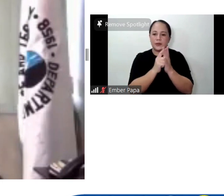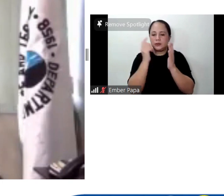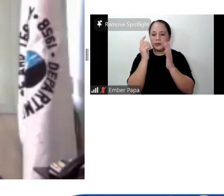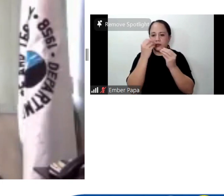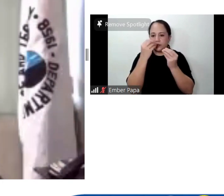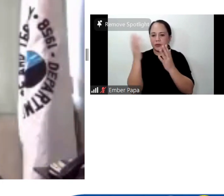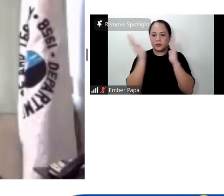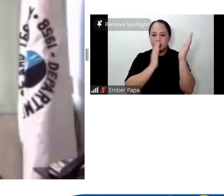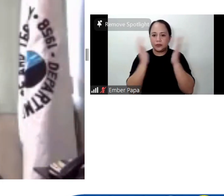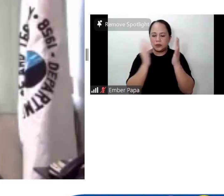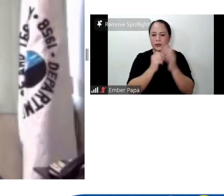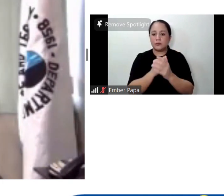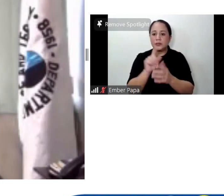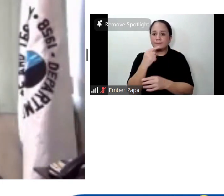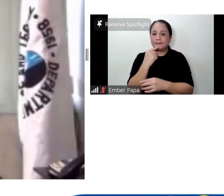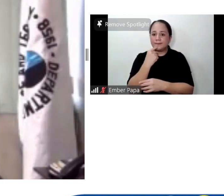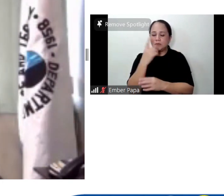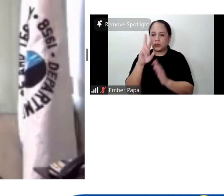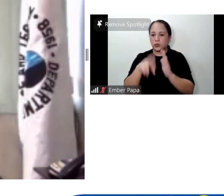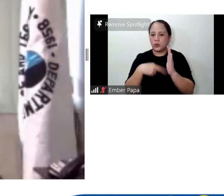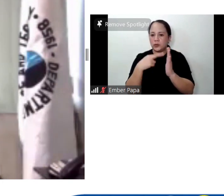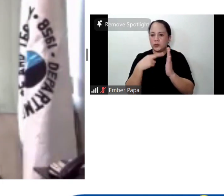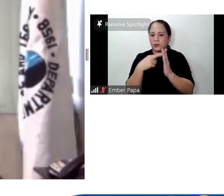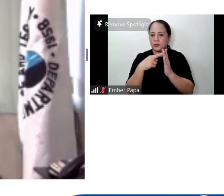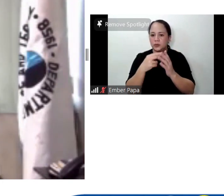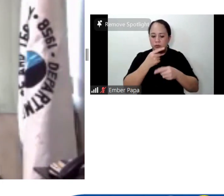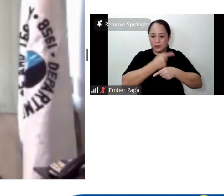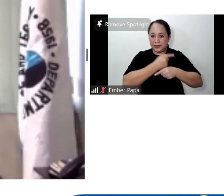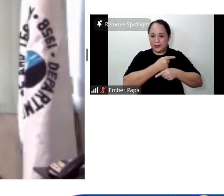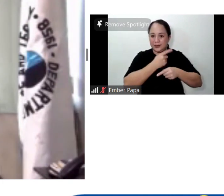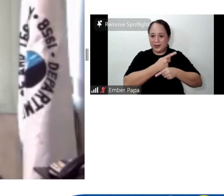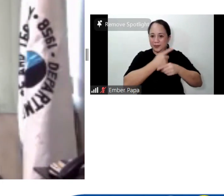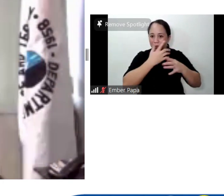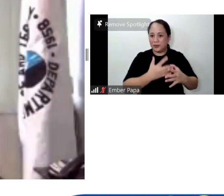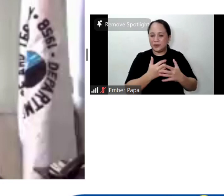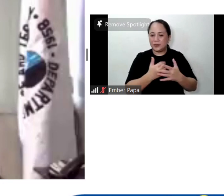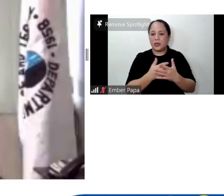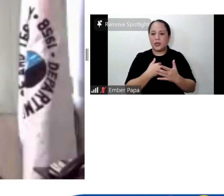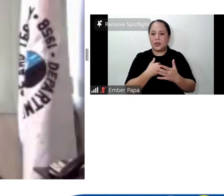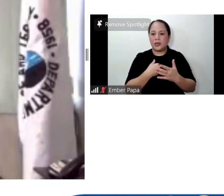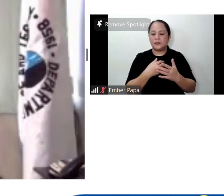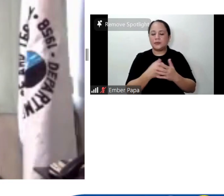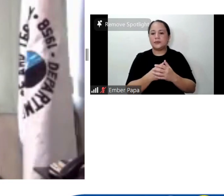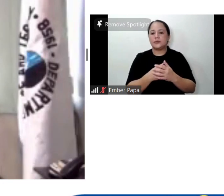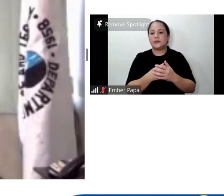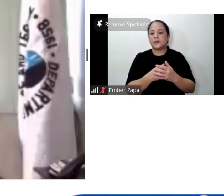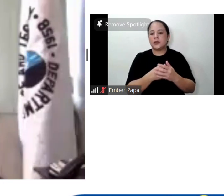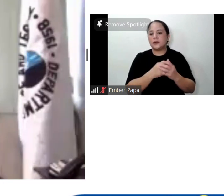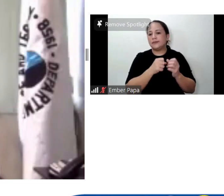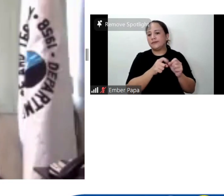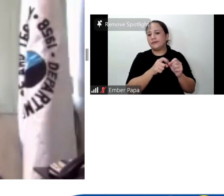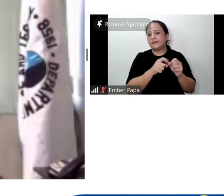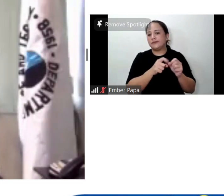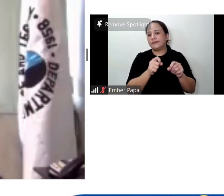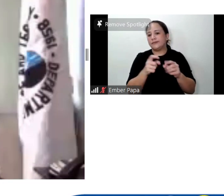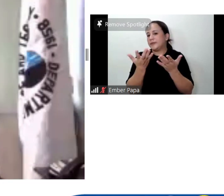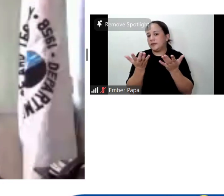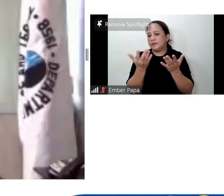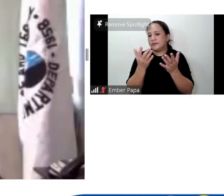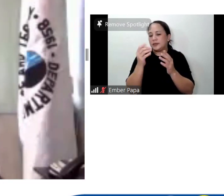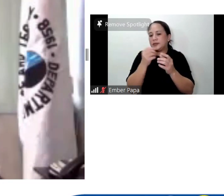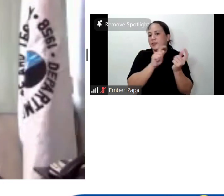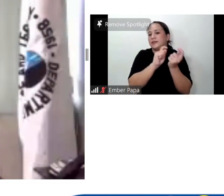you will take seriously your role as gatekeepers and brokers of transformational knowledge. Let